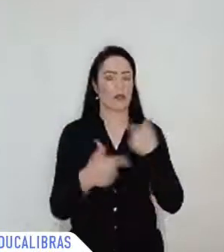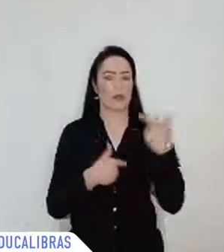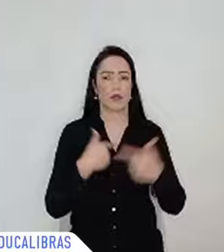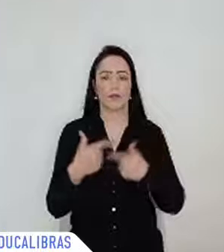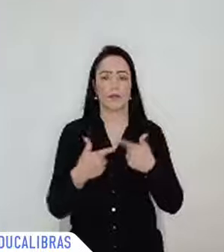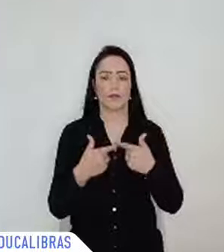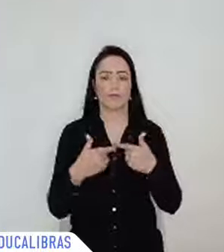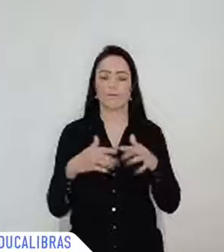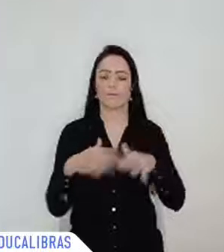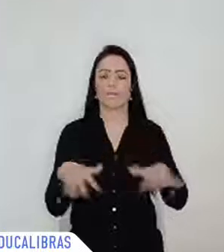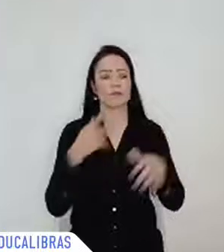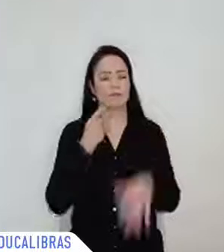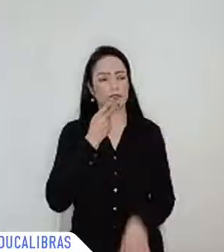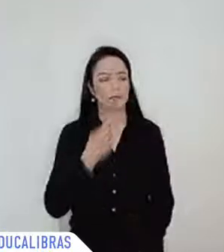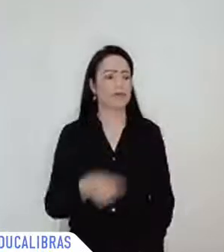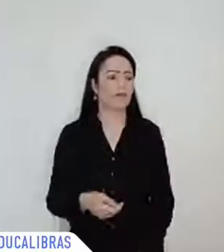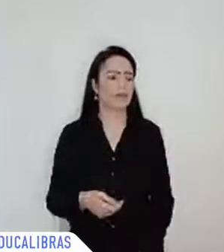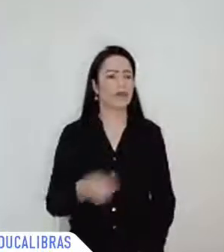backslashes,